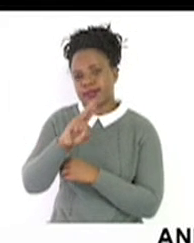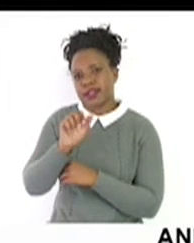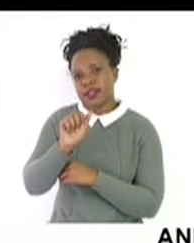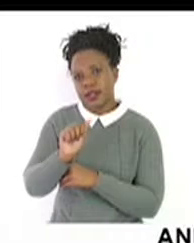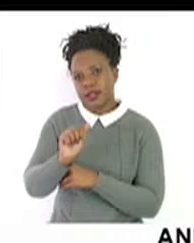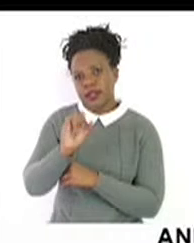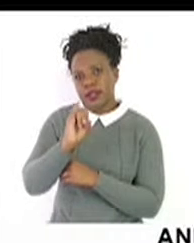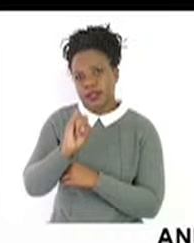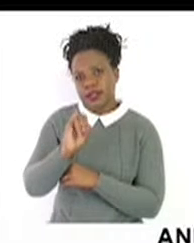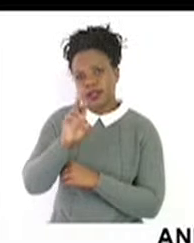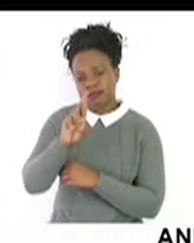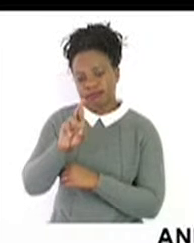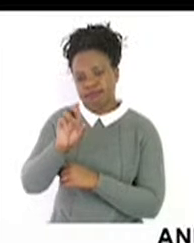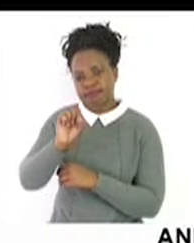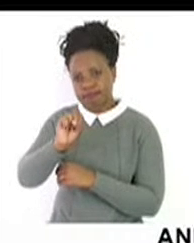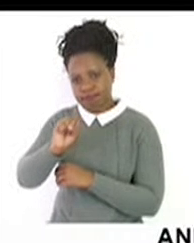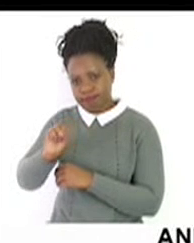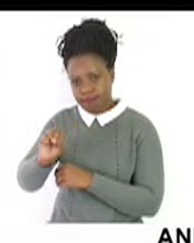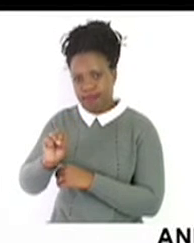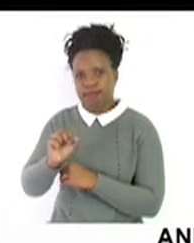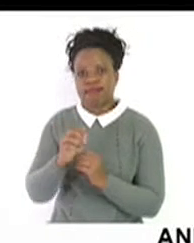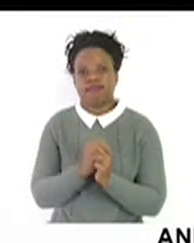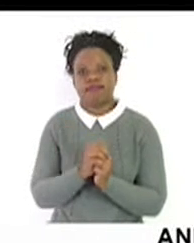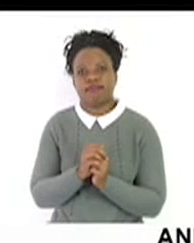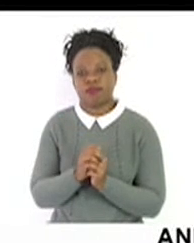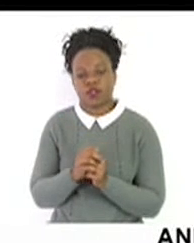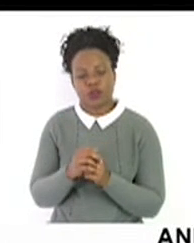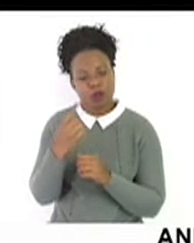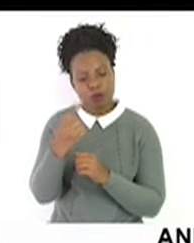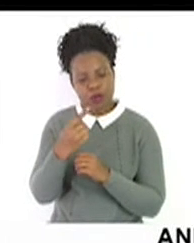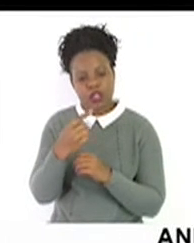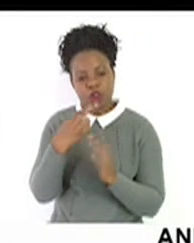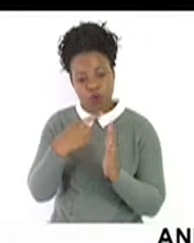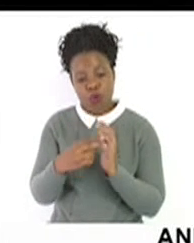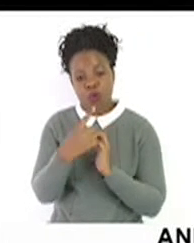are just added an S.